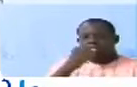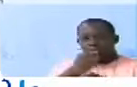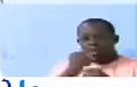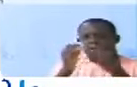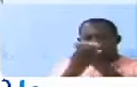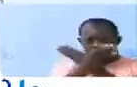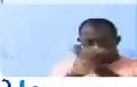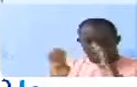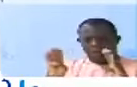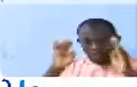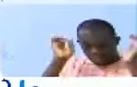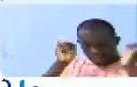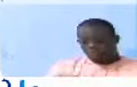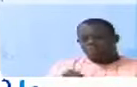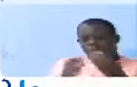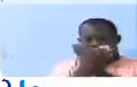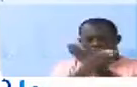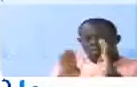us.